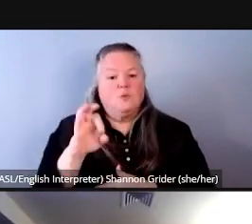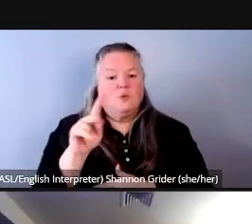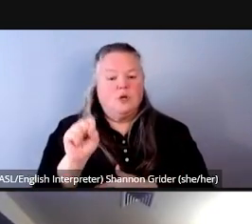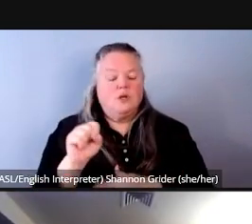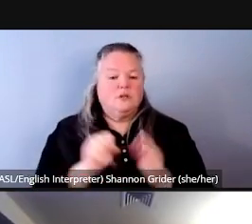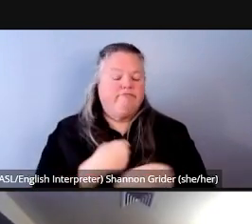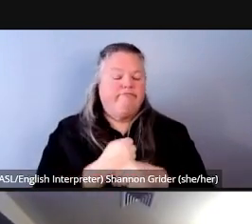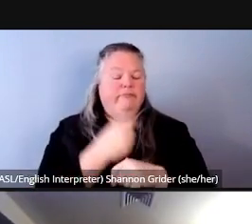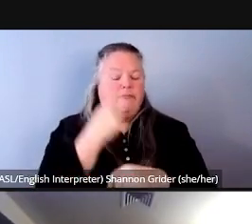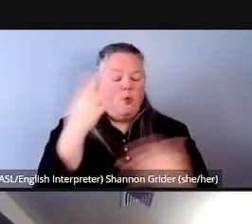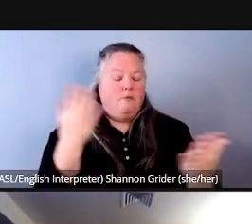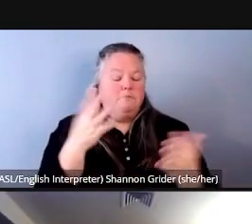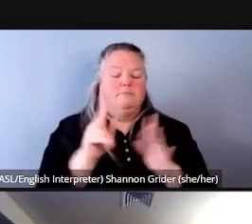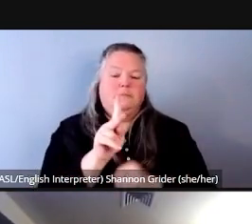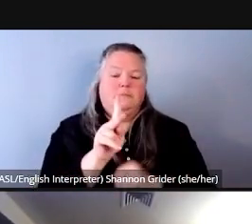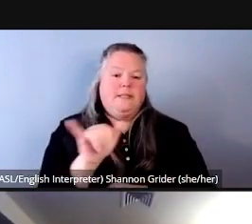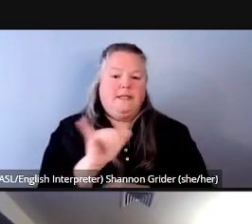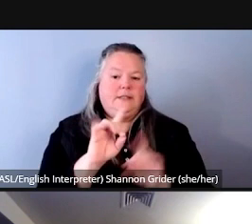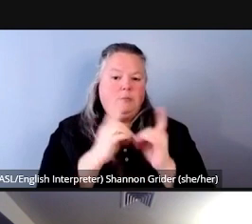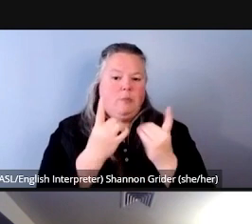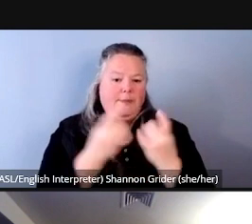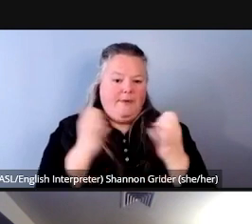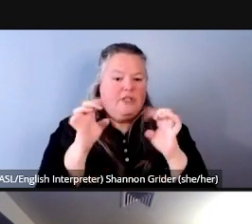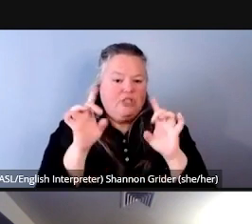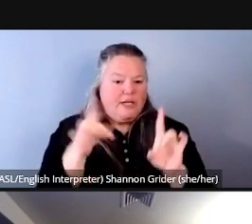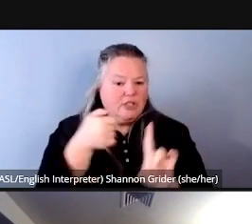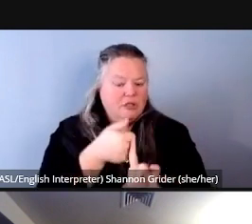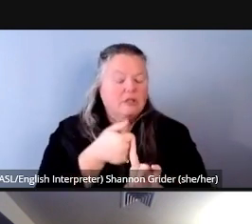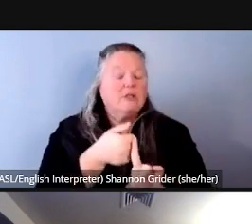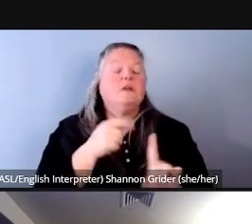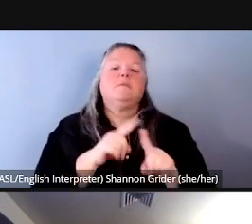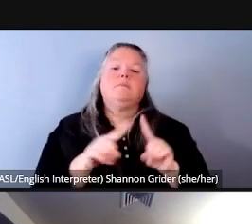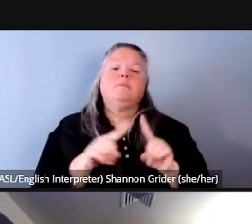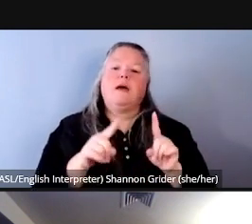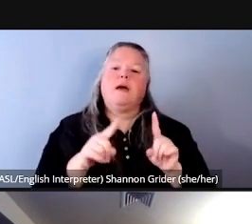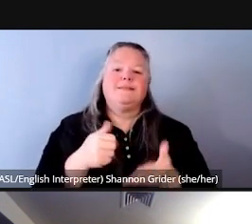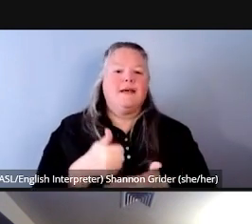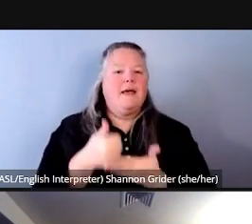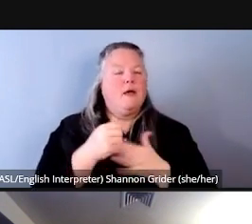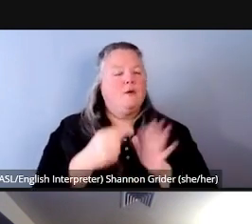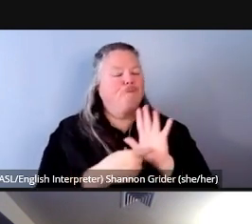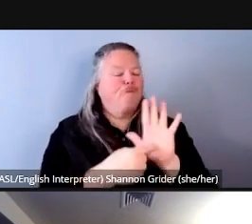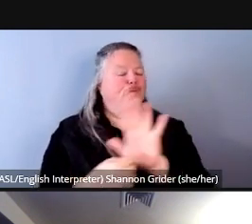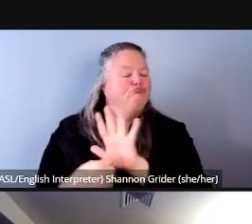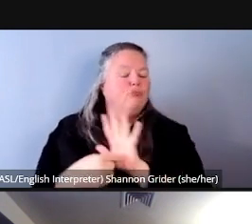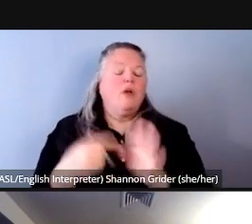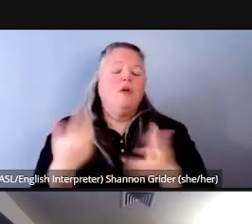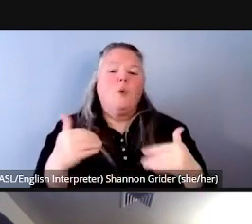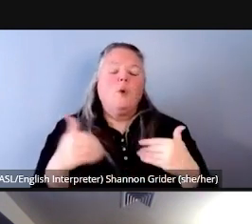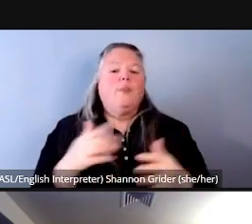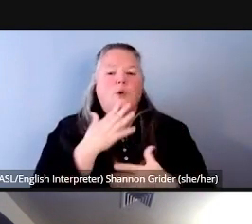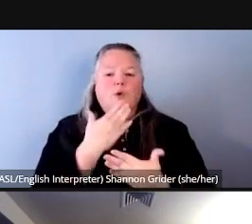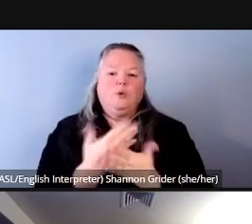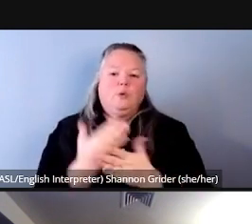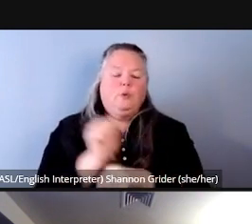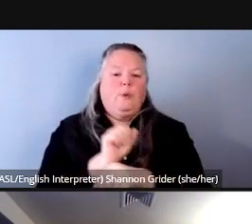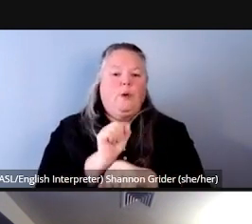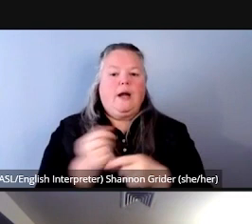of Education, but really a way to bring to life some of the rich work that's happening in districts